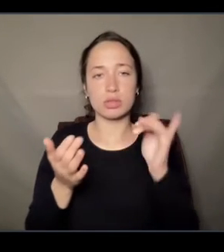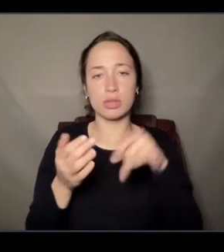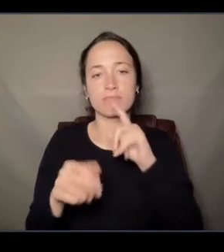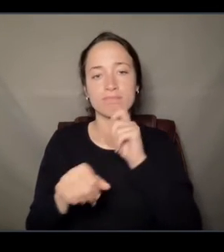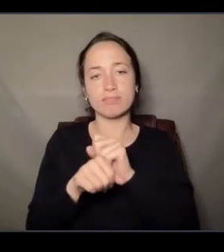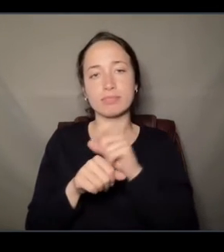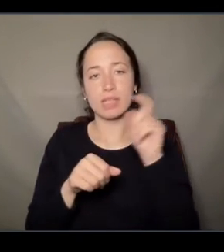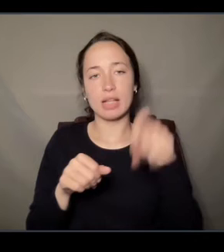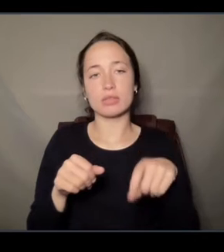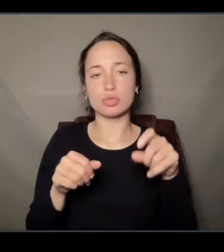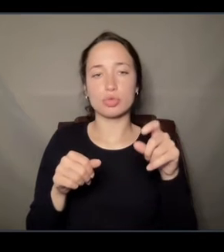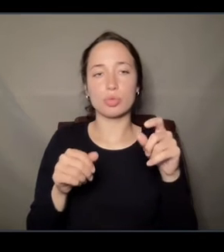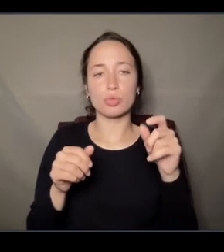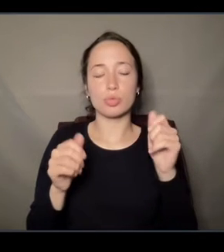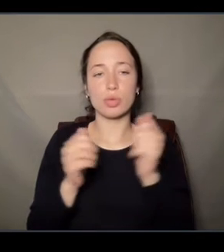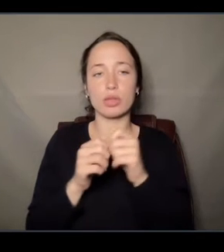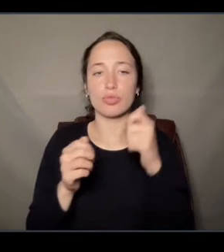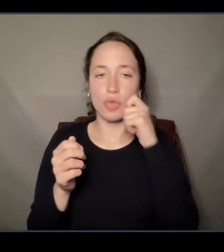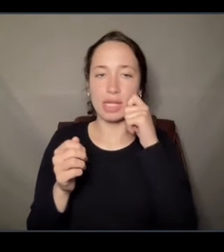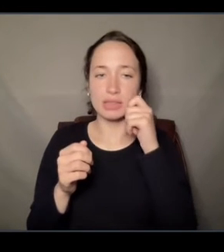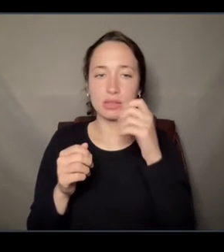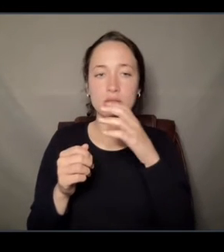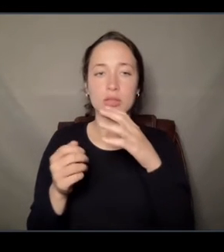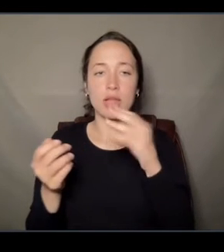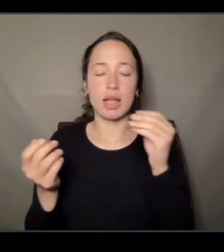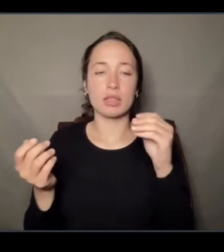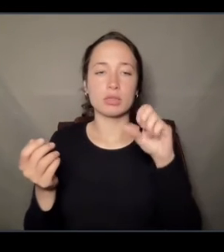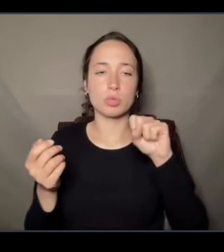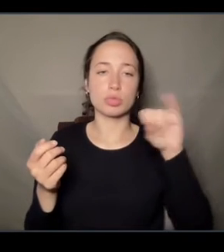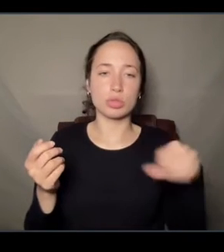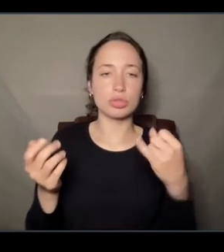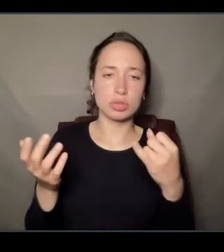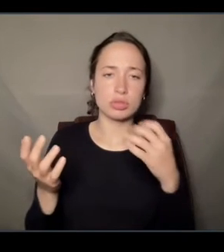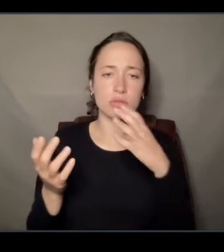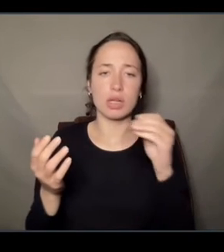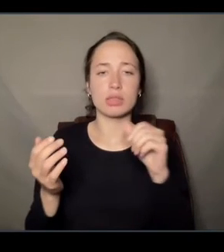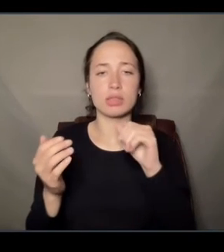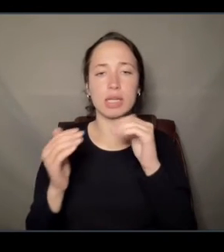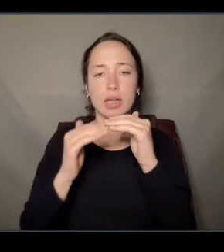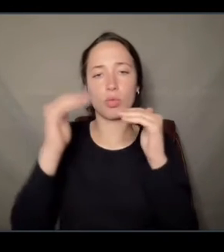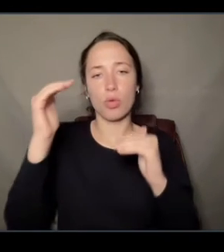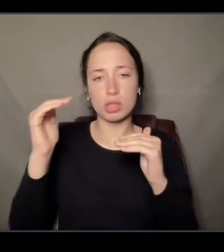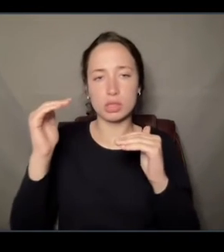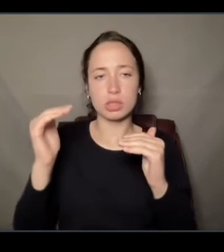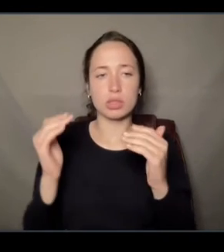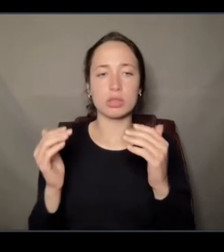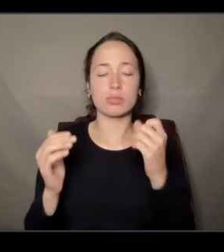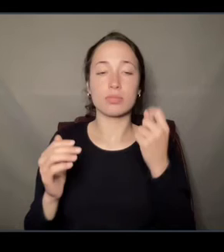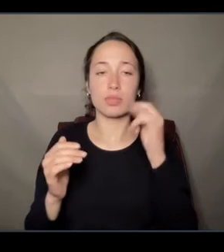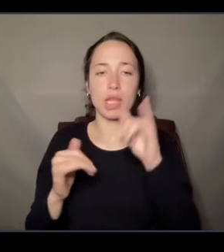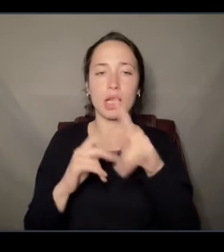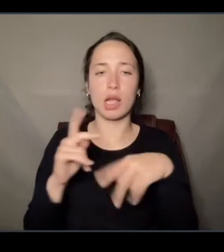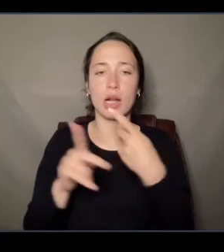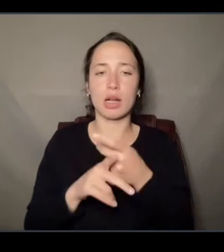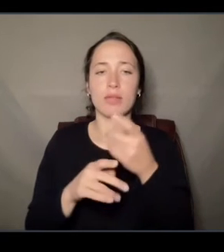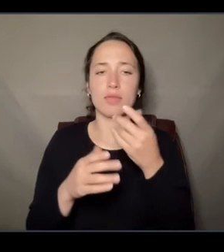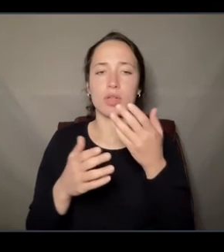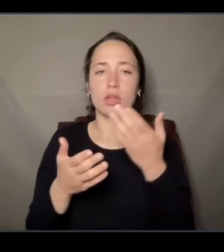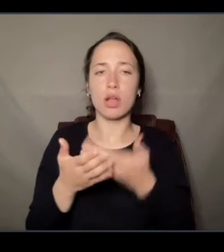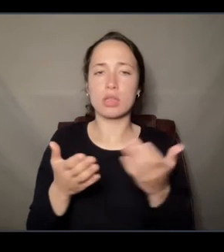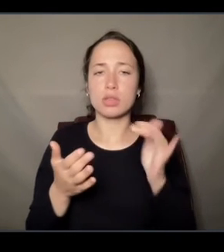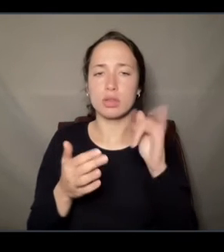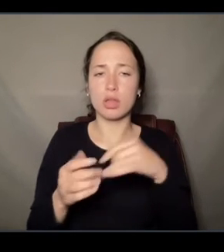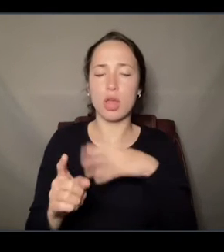that necessarily has to do with race and social justice and inequality, and yet that's the